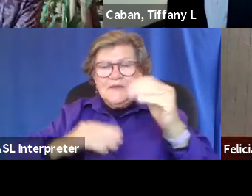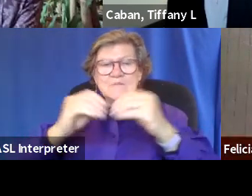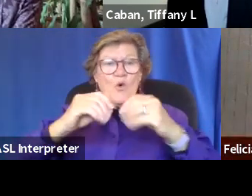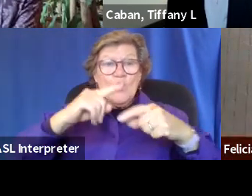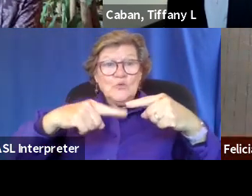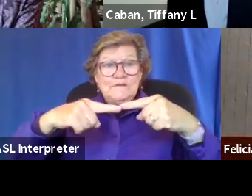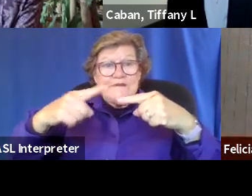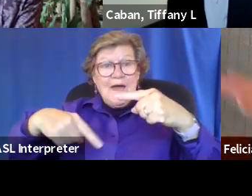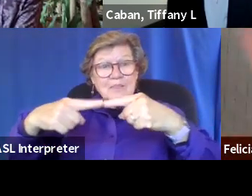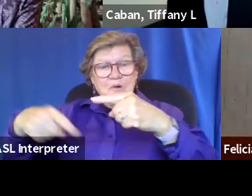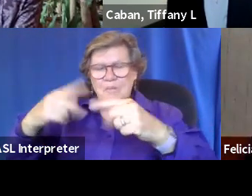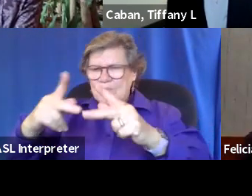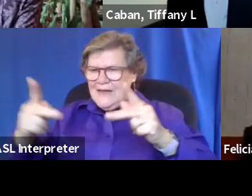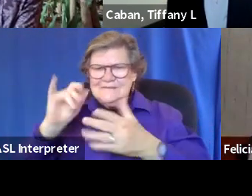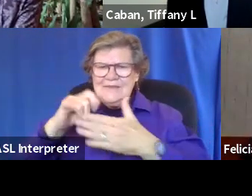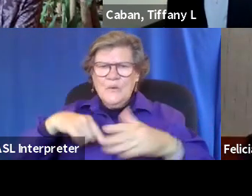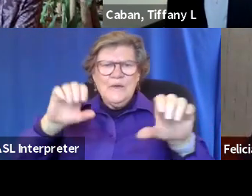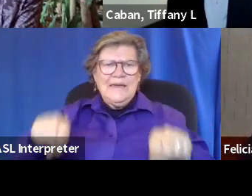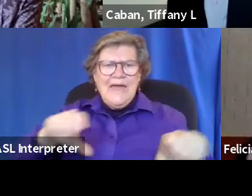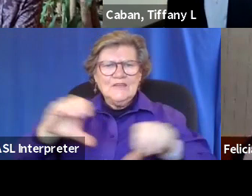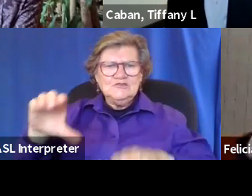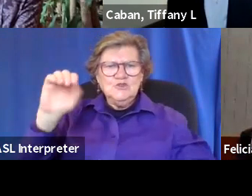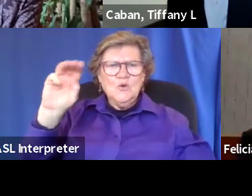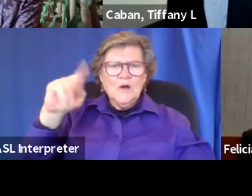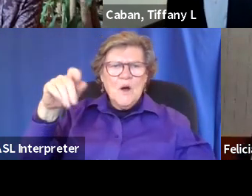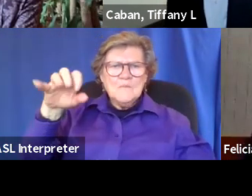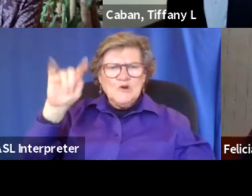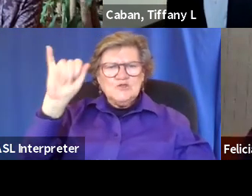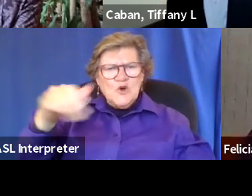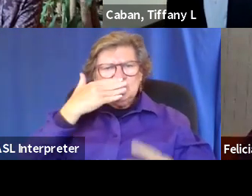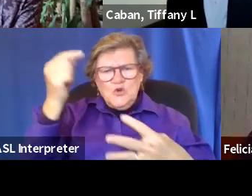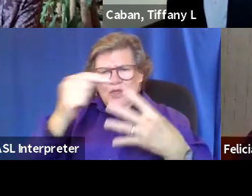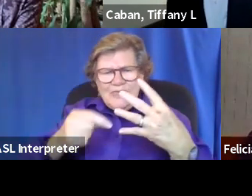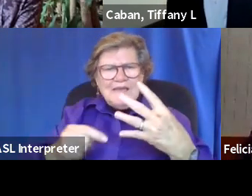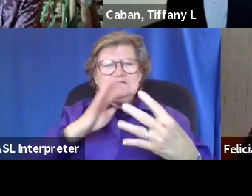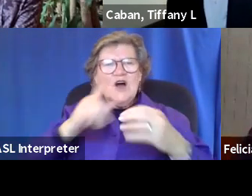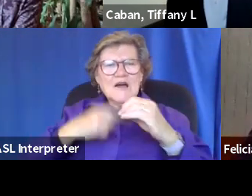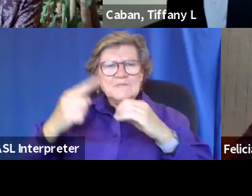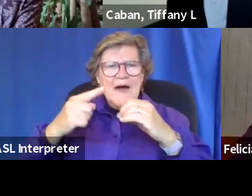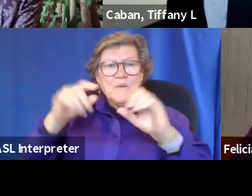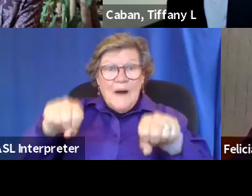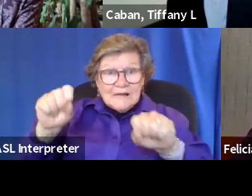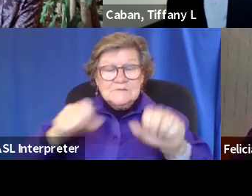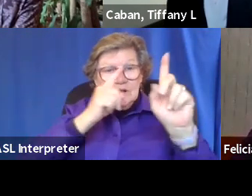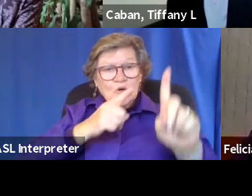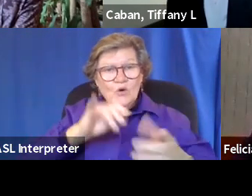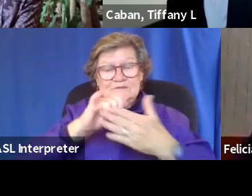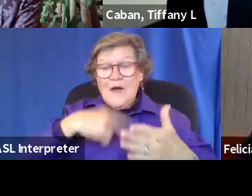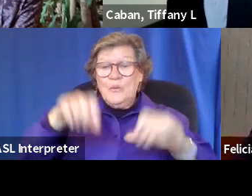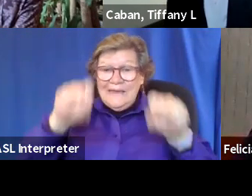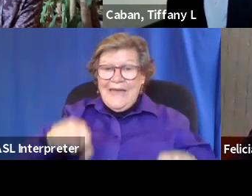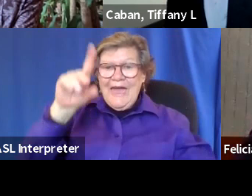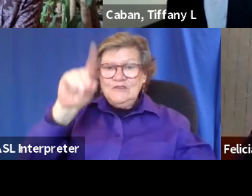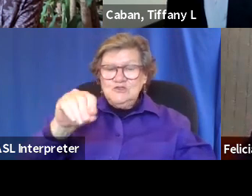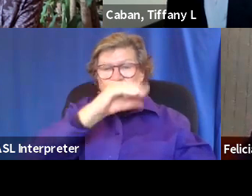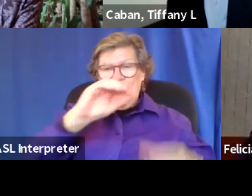recyclable places that we can do composting and all of that. Those are good things. Let's talk about tangible goals that we can actually accomplish. And